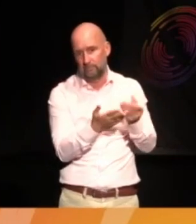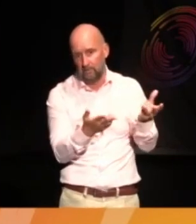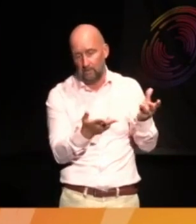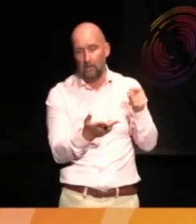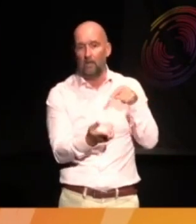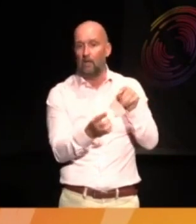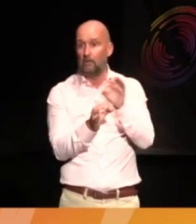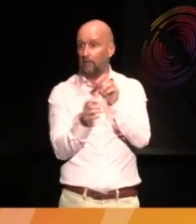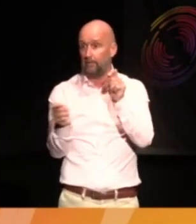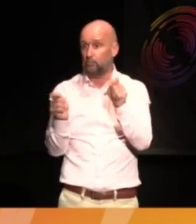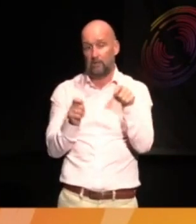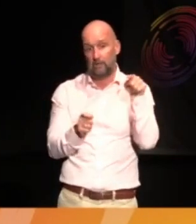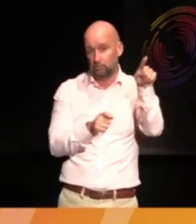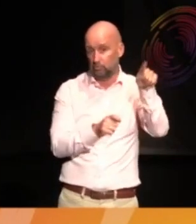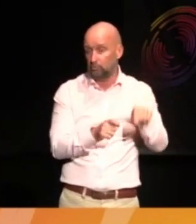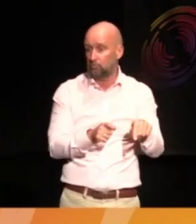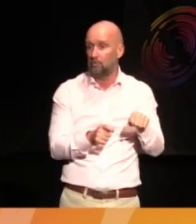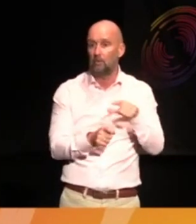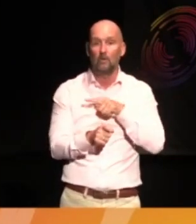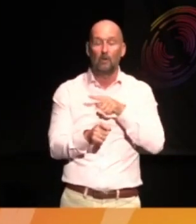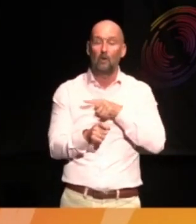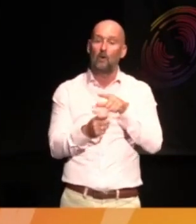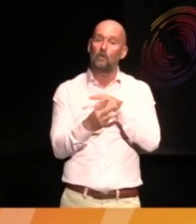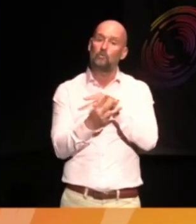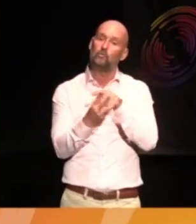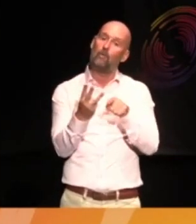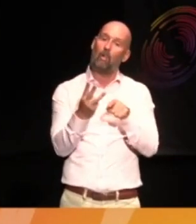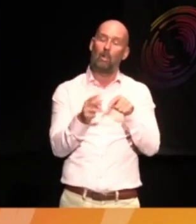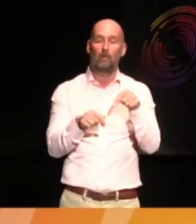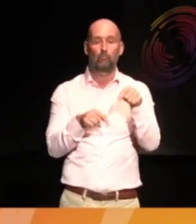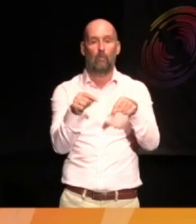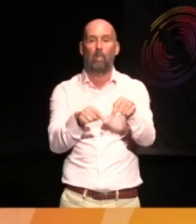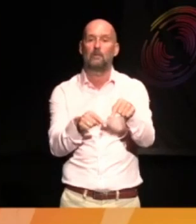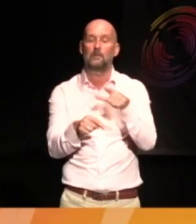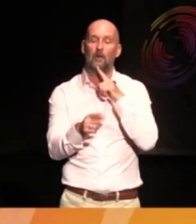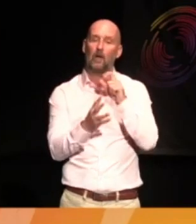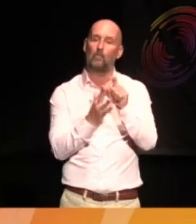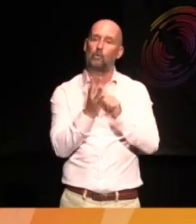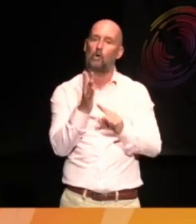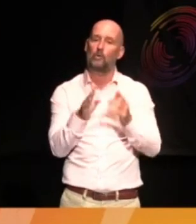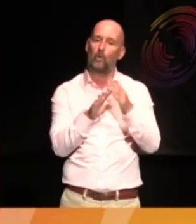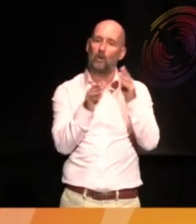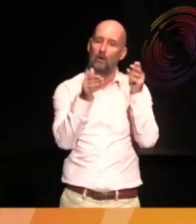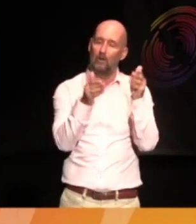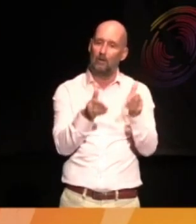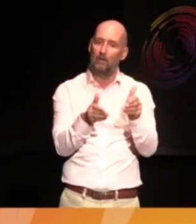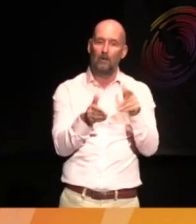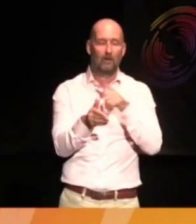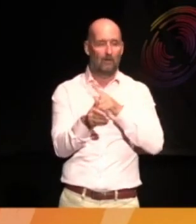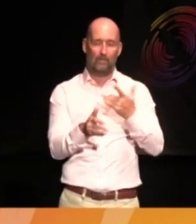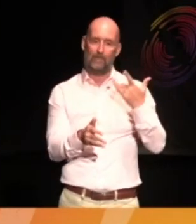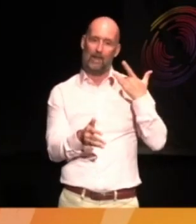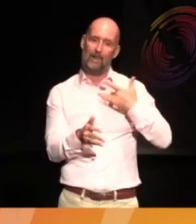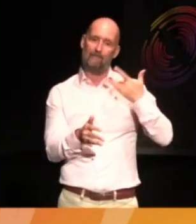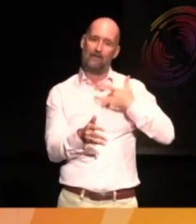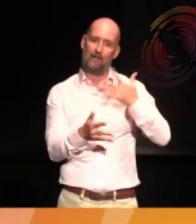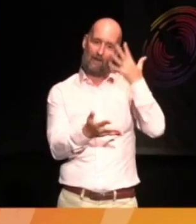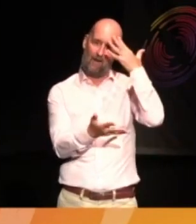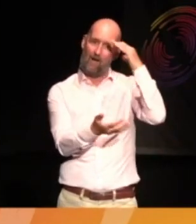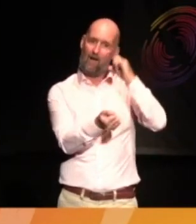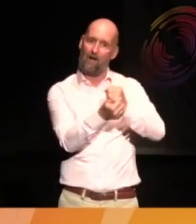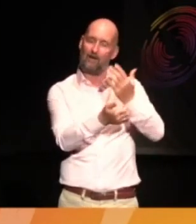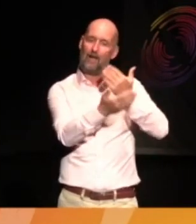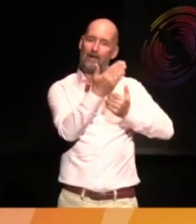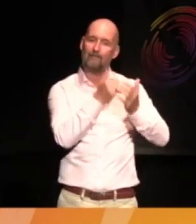we do and try to do with the Triple Cripples, and a project that we're currently working on, is the Living Archive. So history